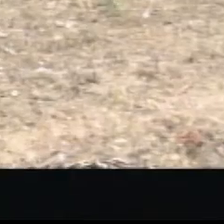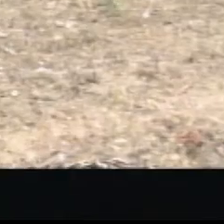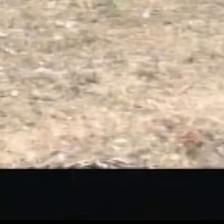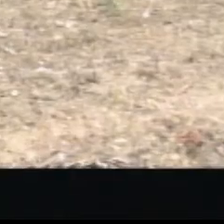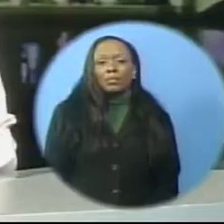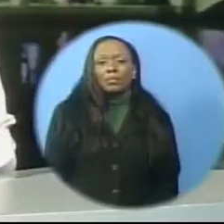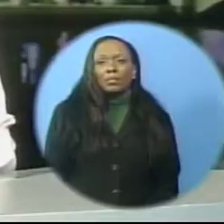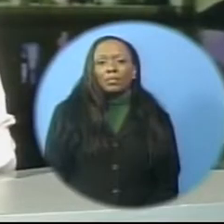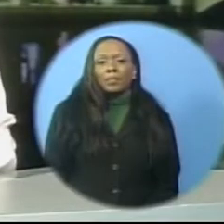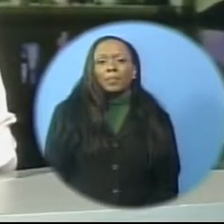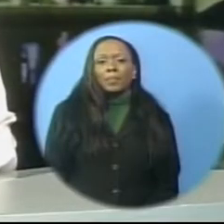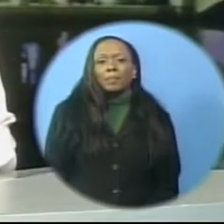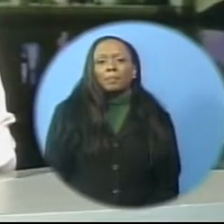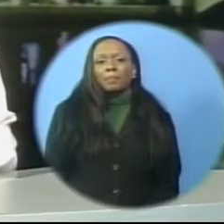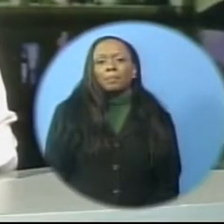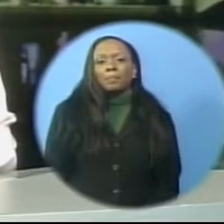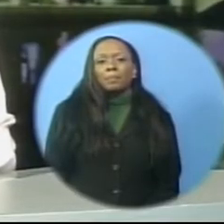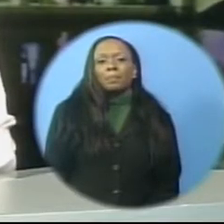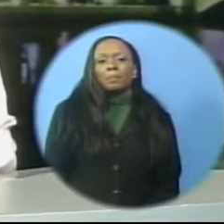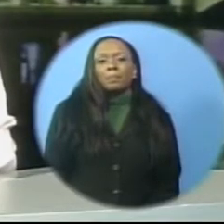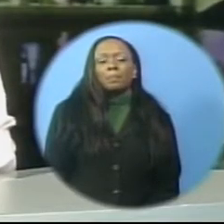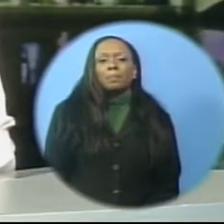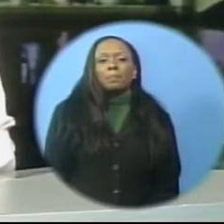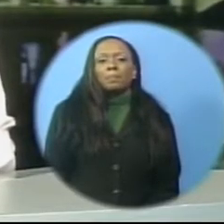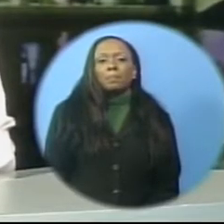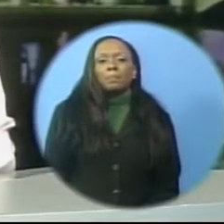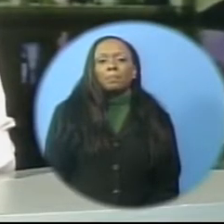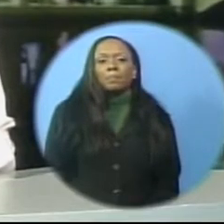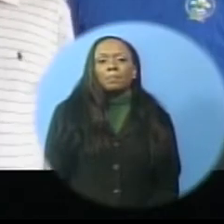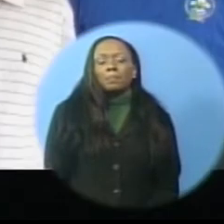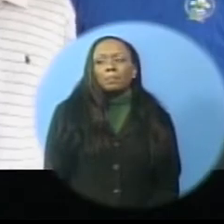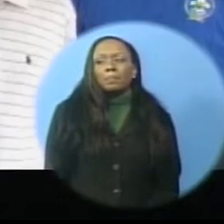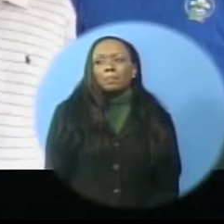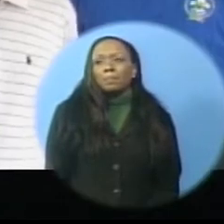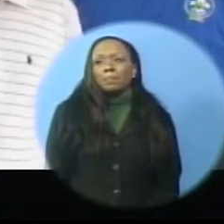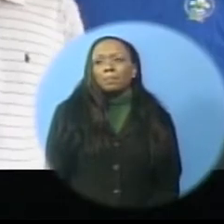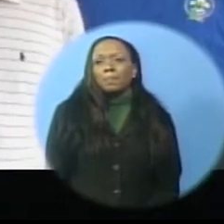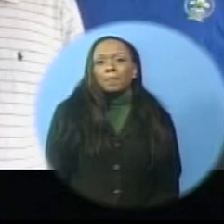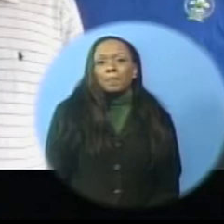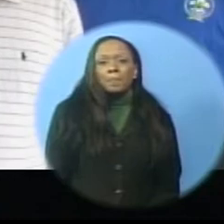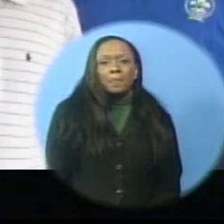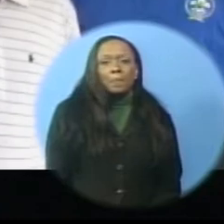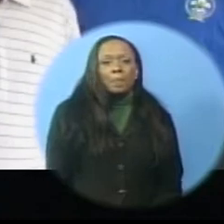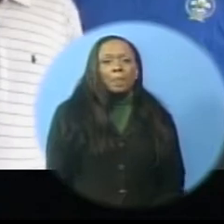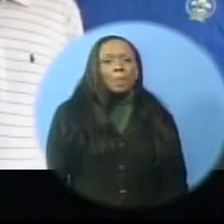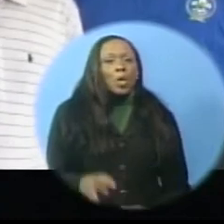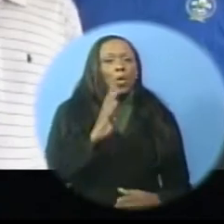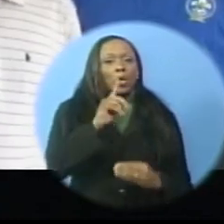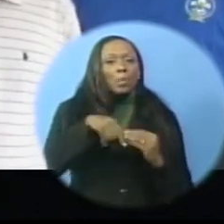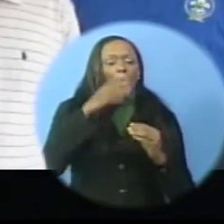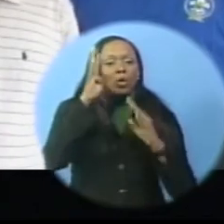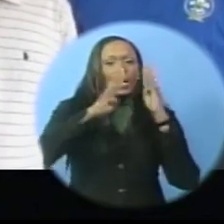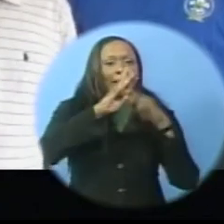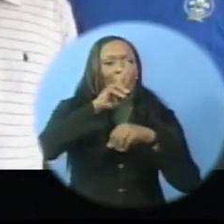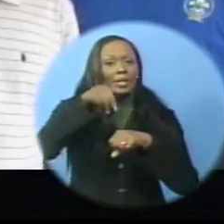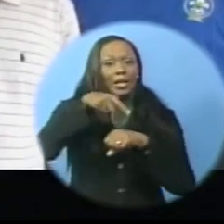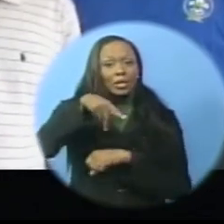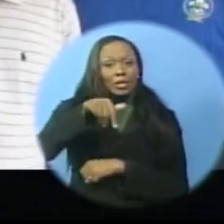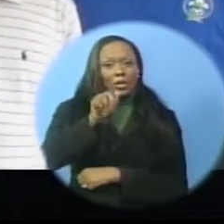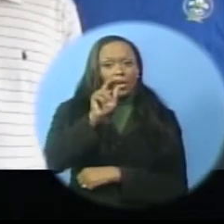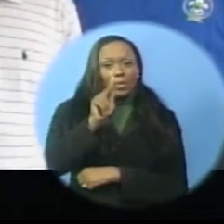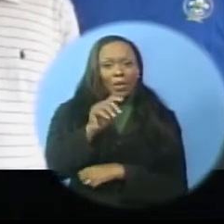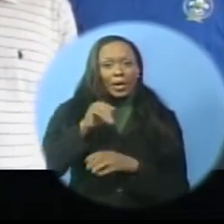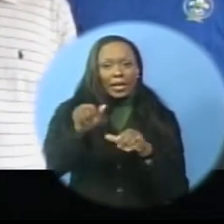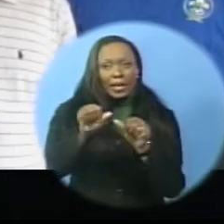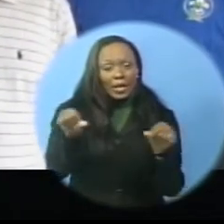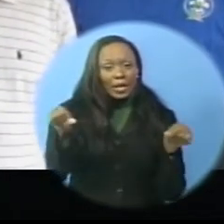and it should be designated a national park. We have been talking about this too long, about creating something called a national park in this